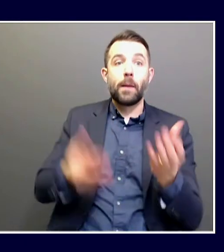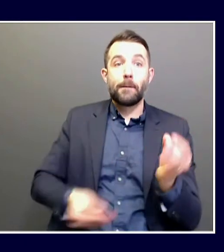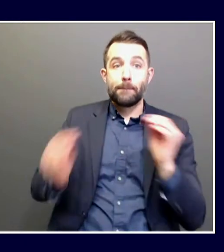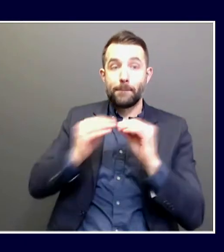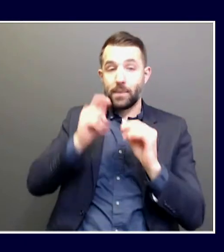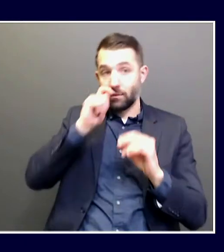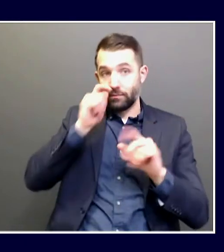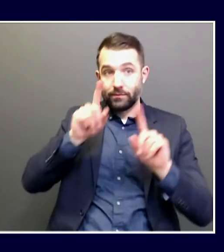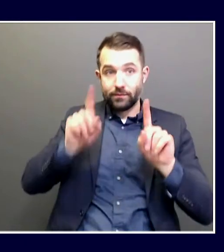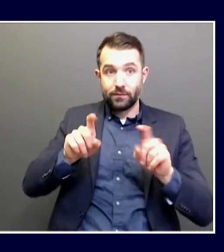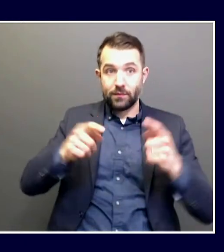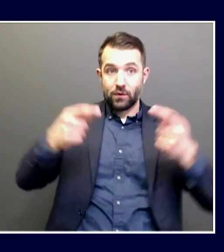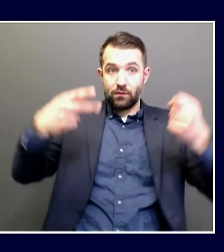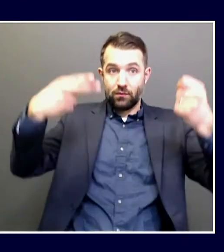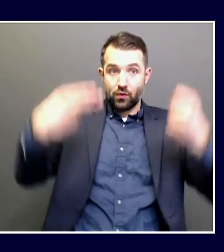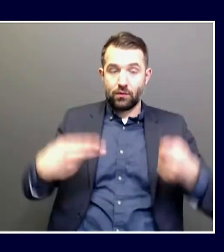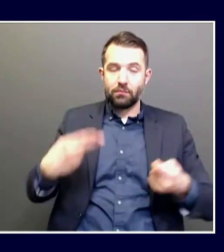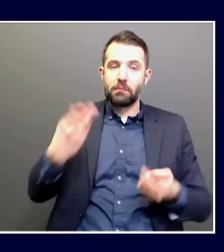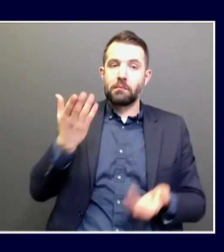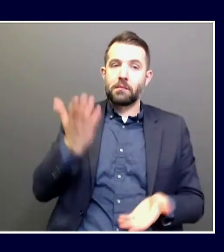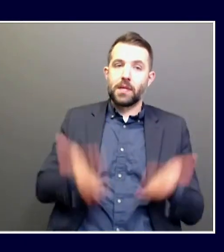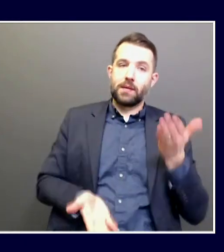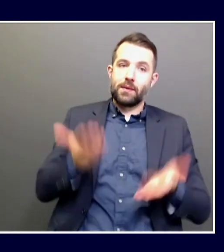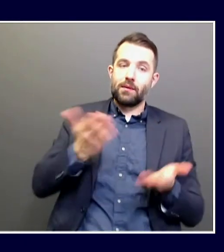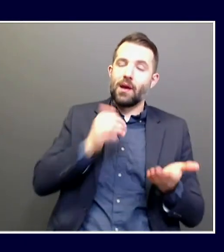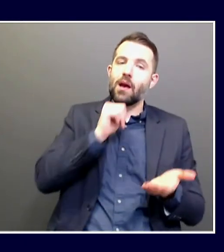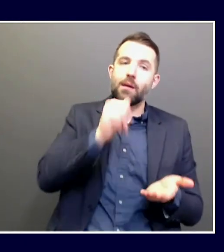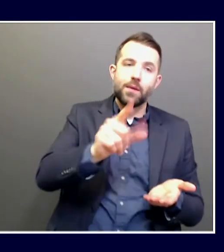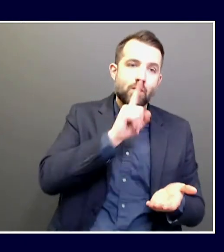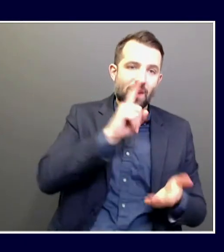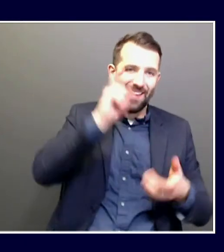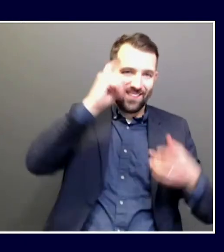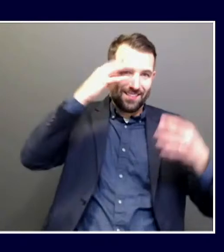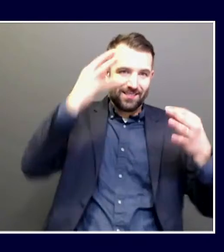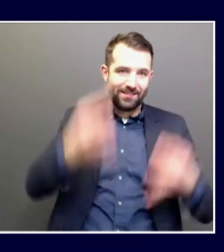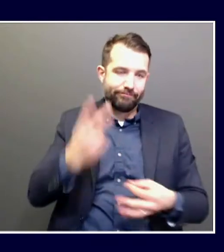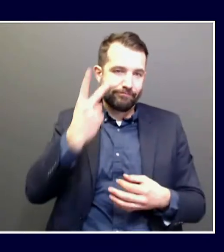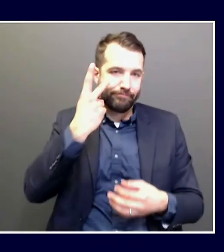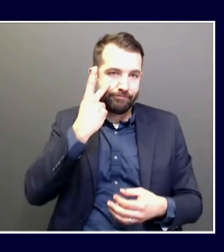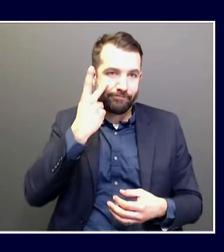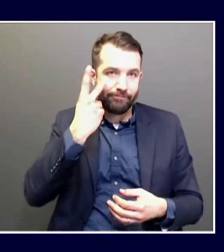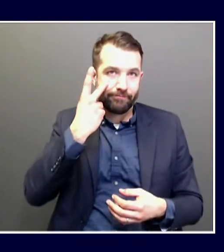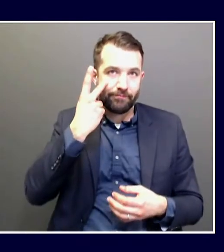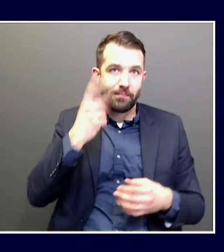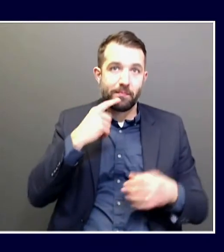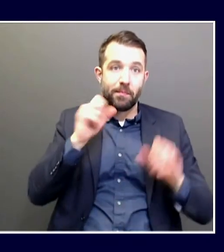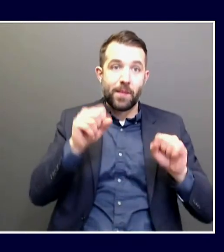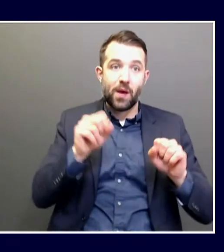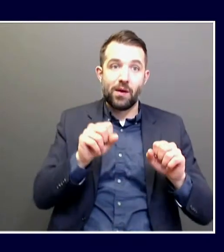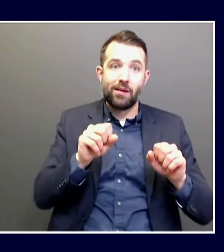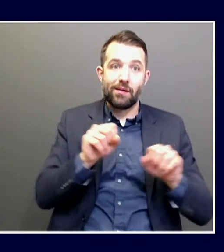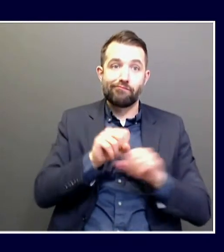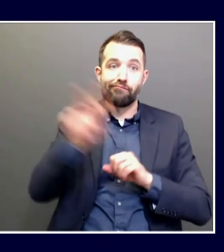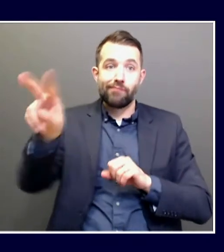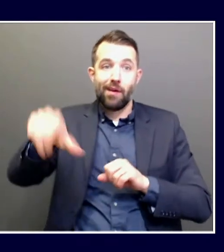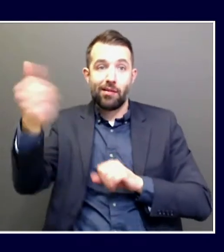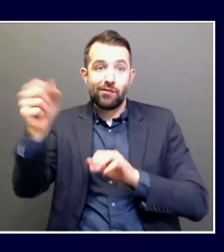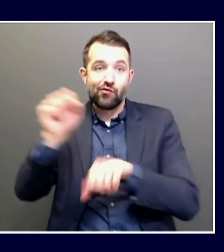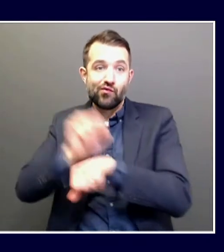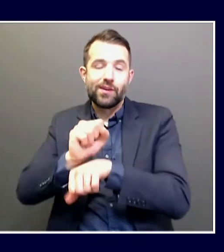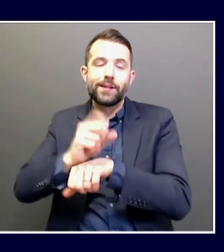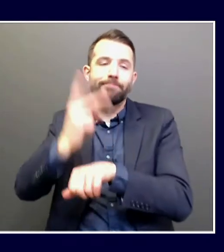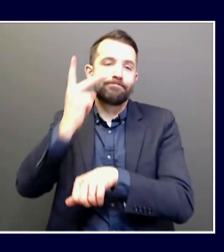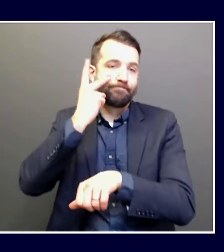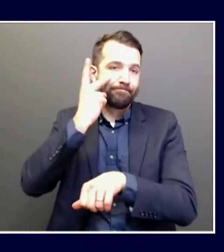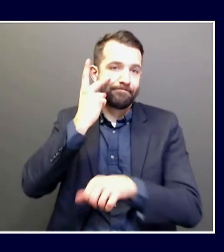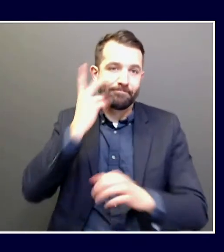are at the Armory. So no final decision, or let me say it differently, Chris. There's no current plan to do that. Okay. And then